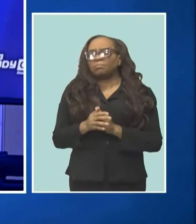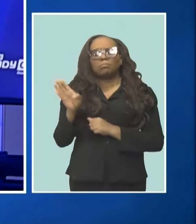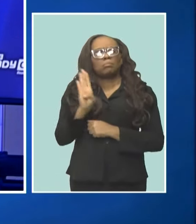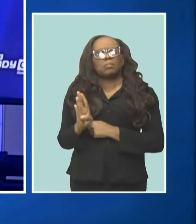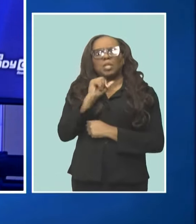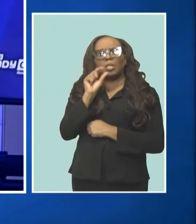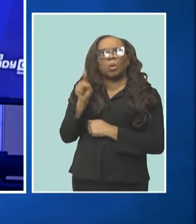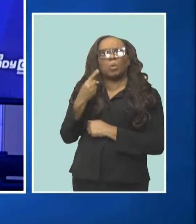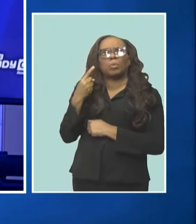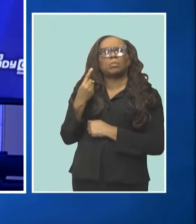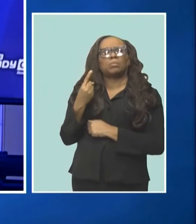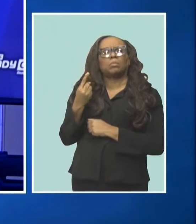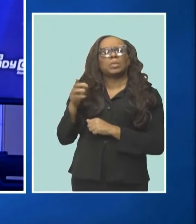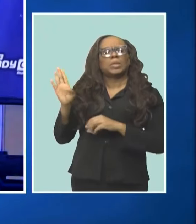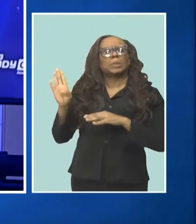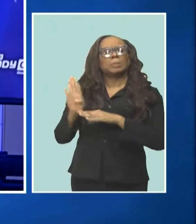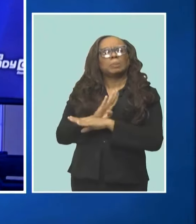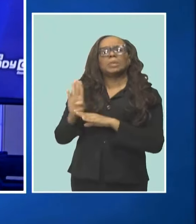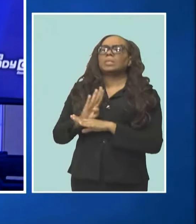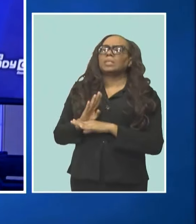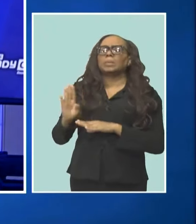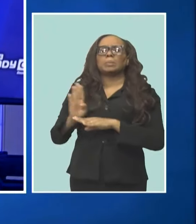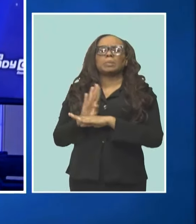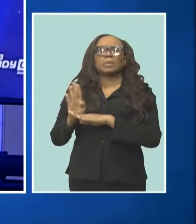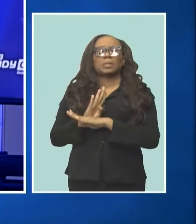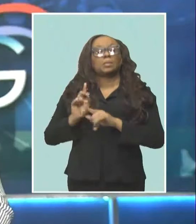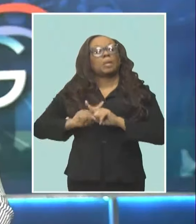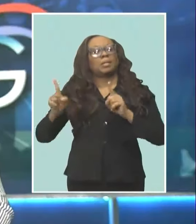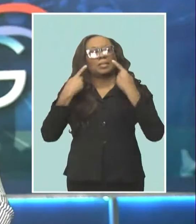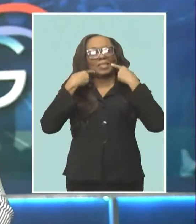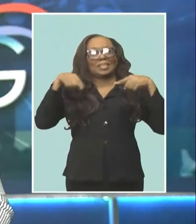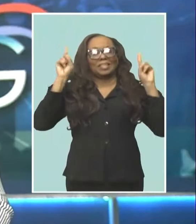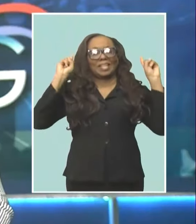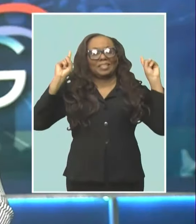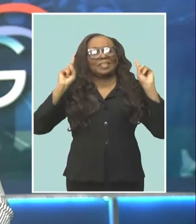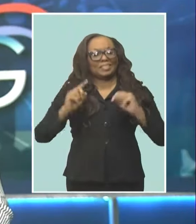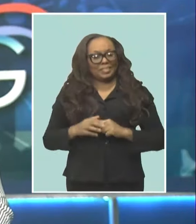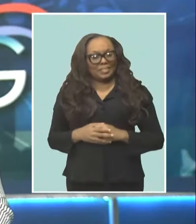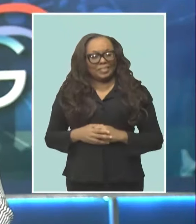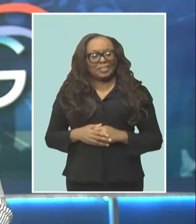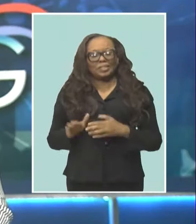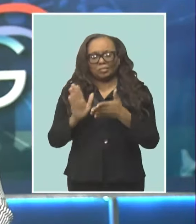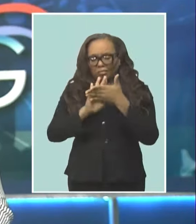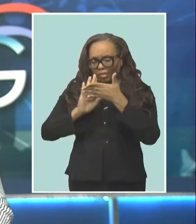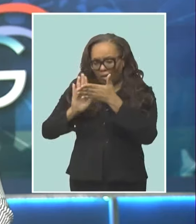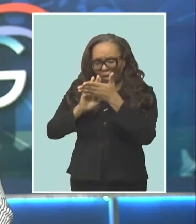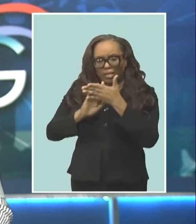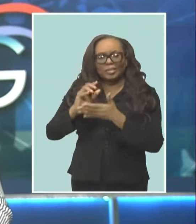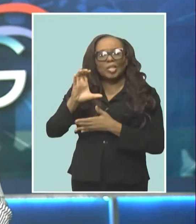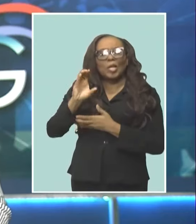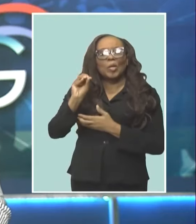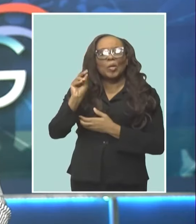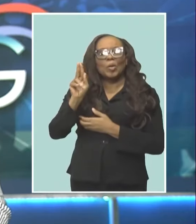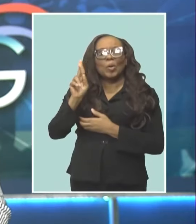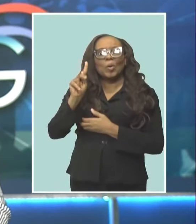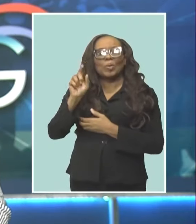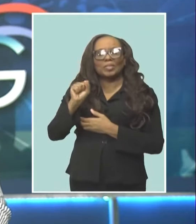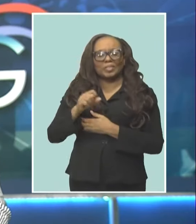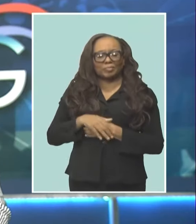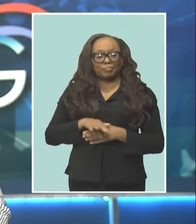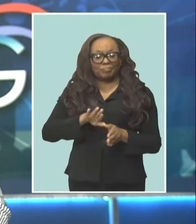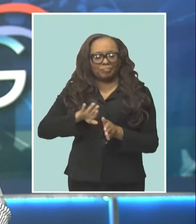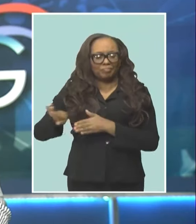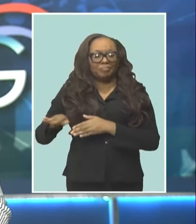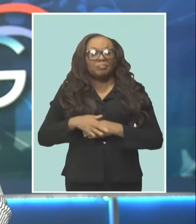just open to business, but open for success. Congrats to Courts. Switching gears now, Minister of